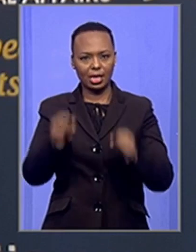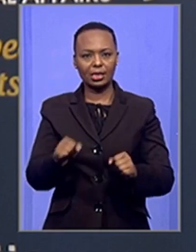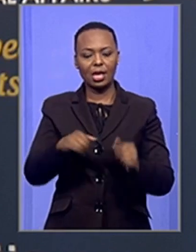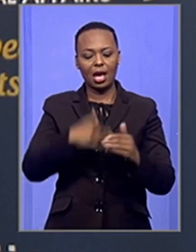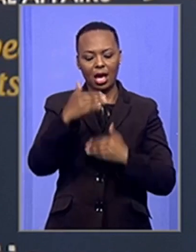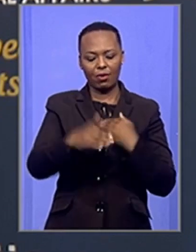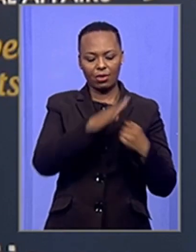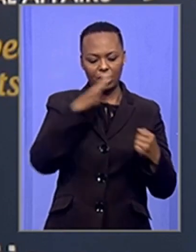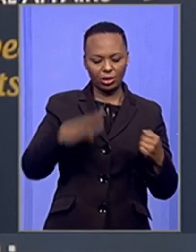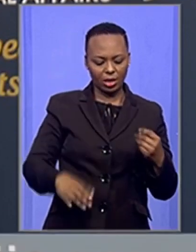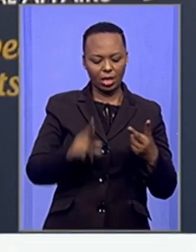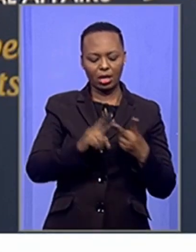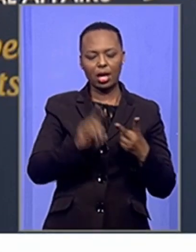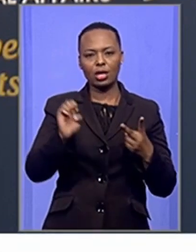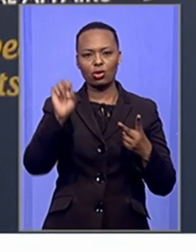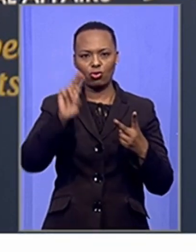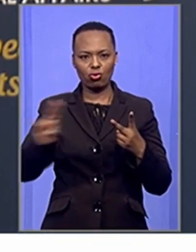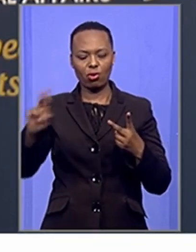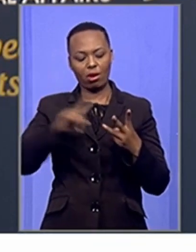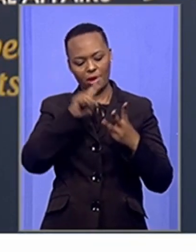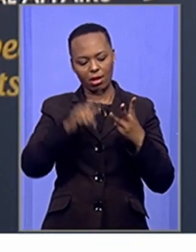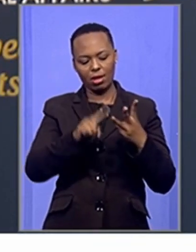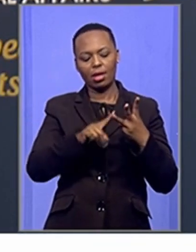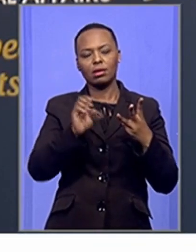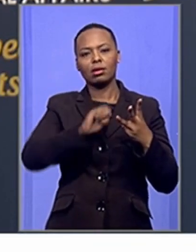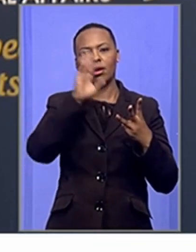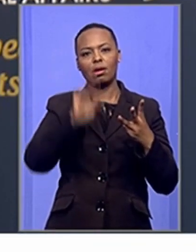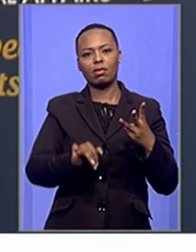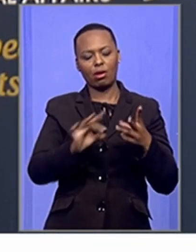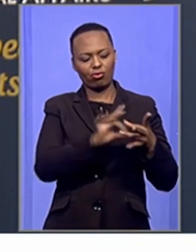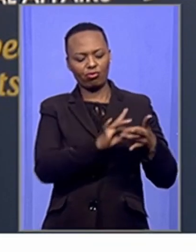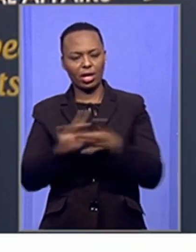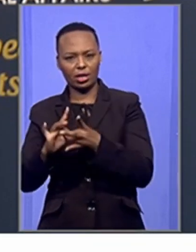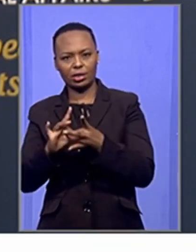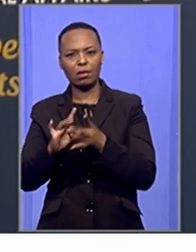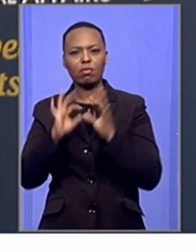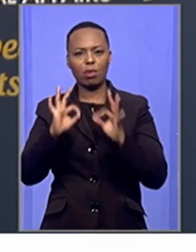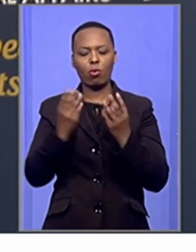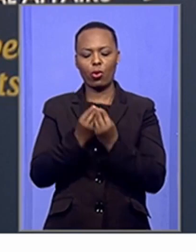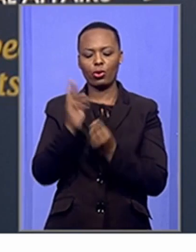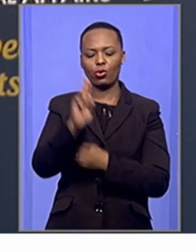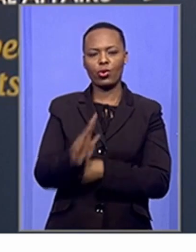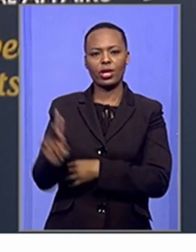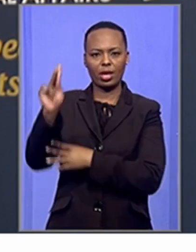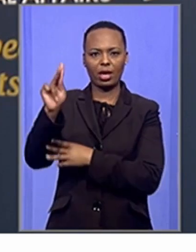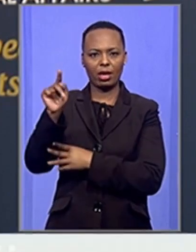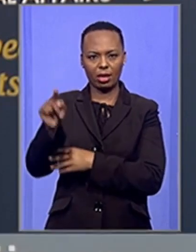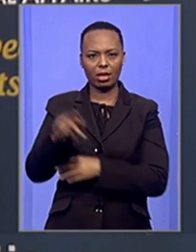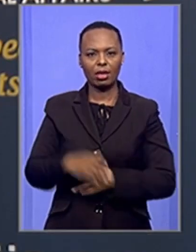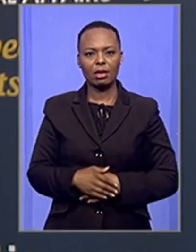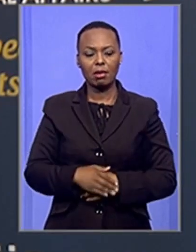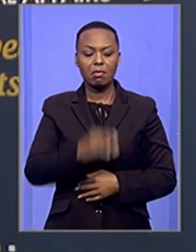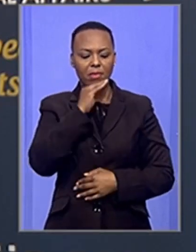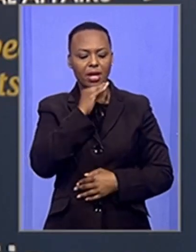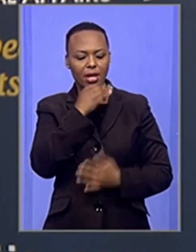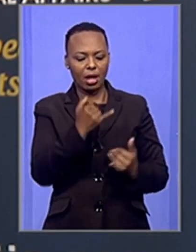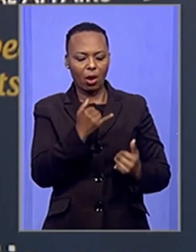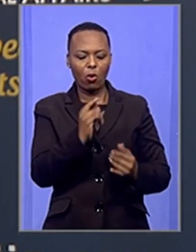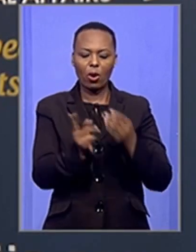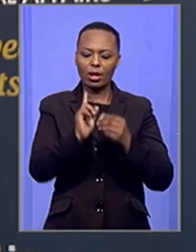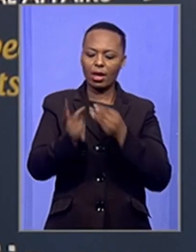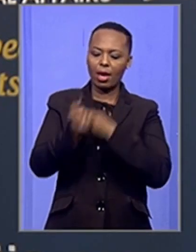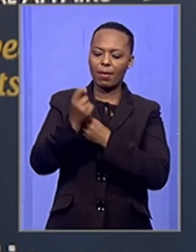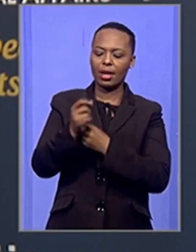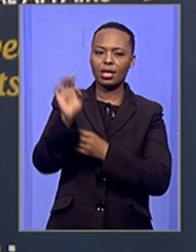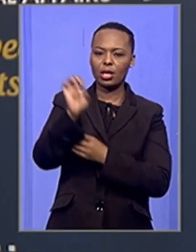but very deep and very broad relations with the UK. But as I said, they kind of copied what they had in the European